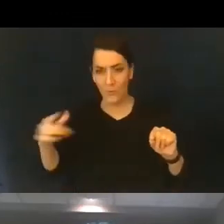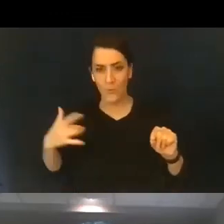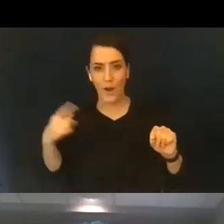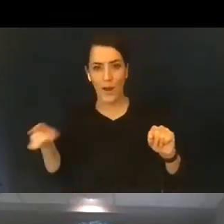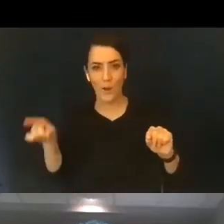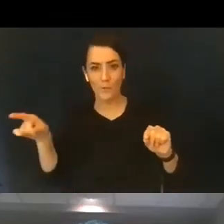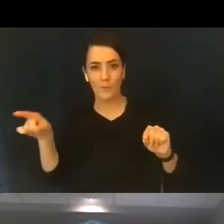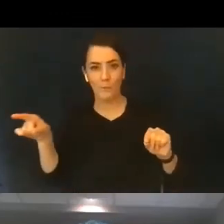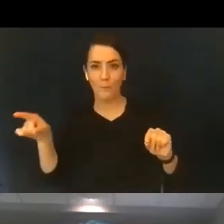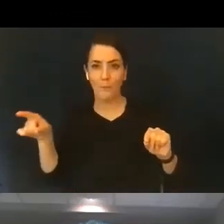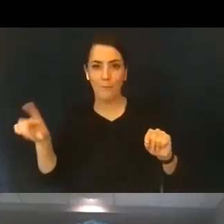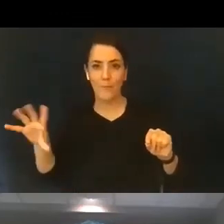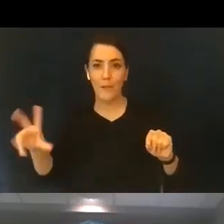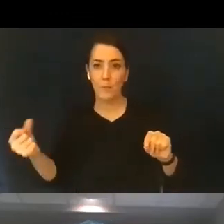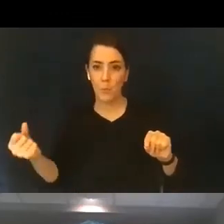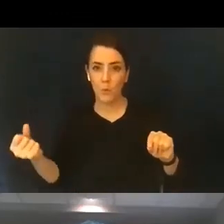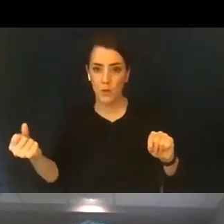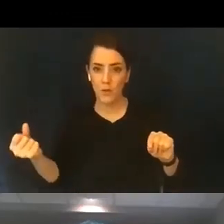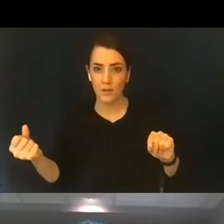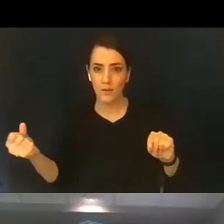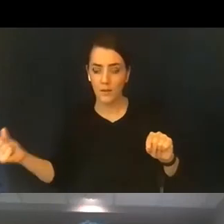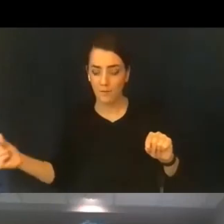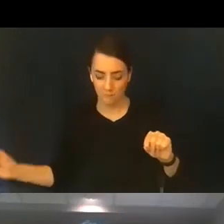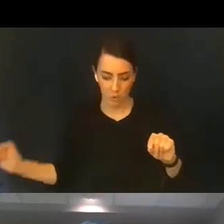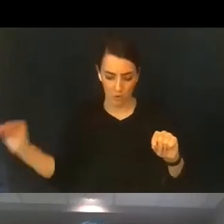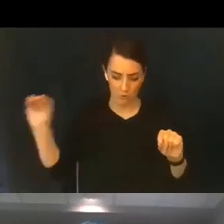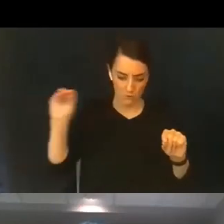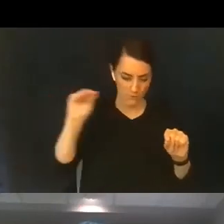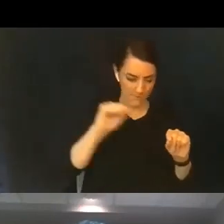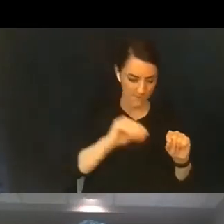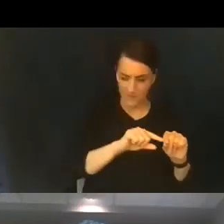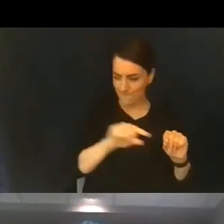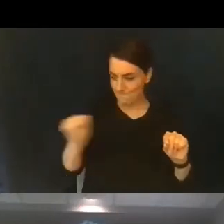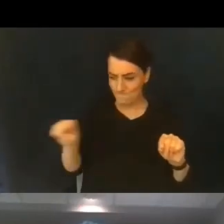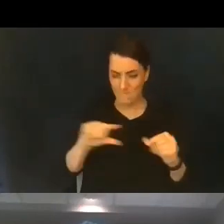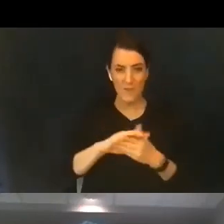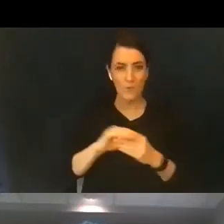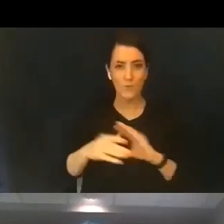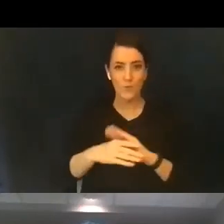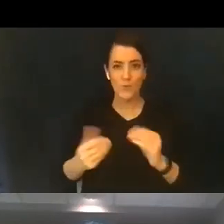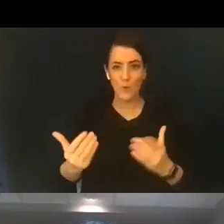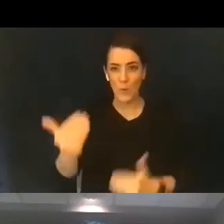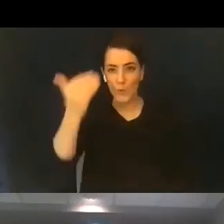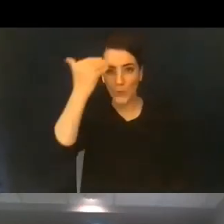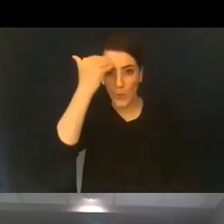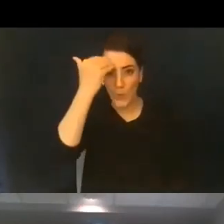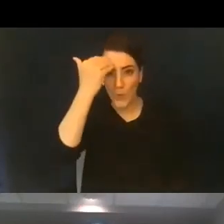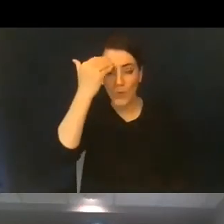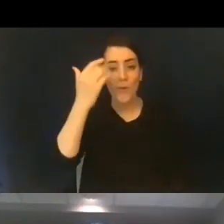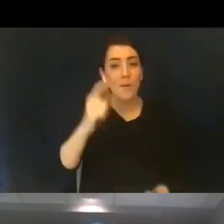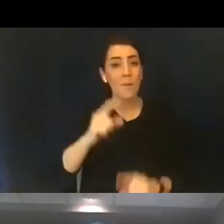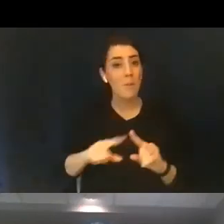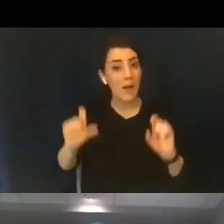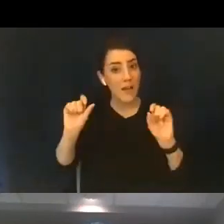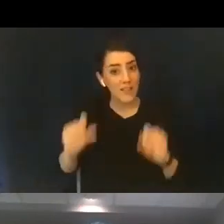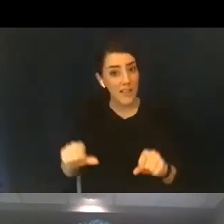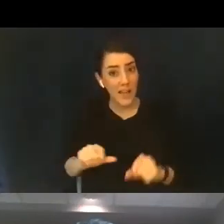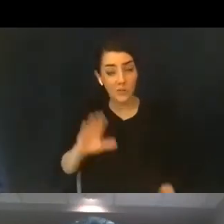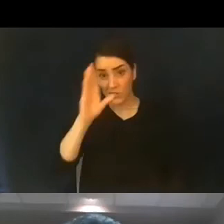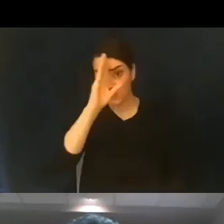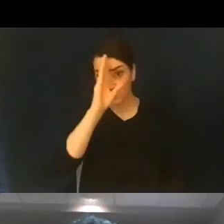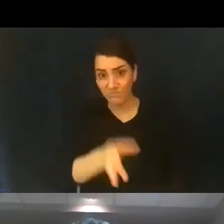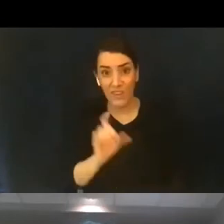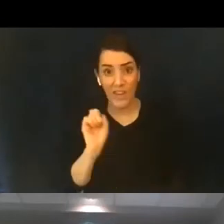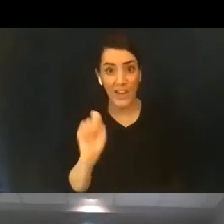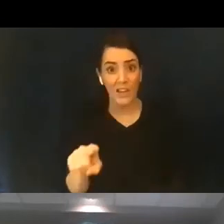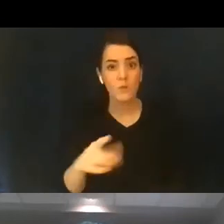us 5-10 different settings or different meetings before we even get to half of the video, half of a 10-minute